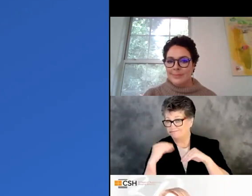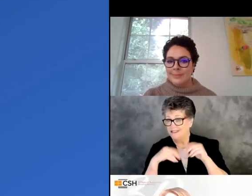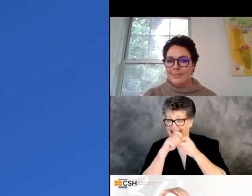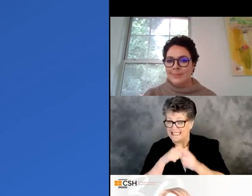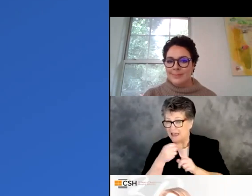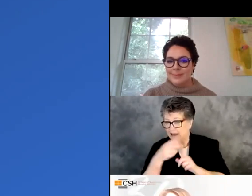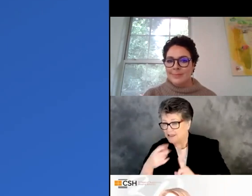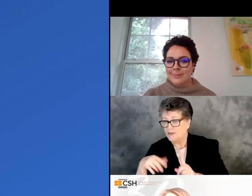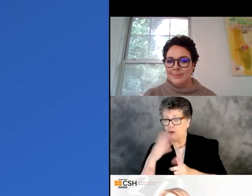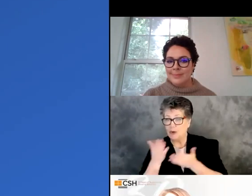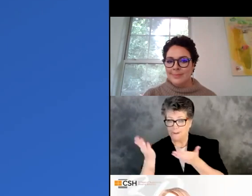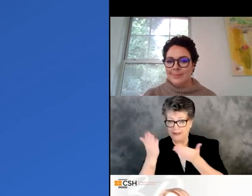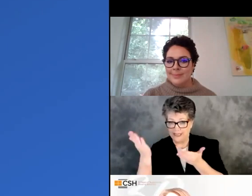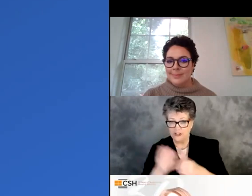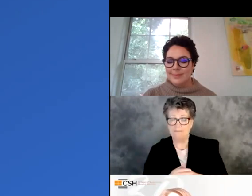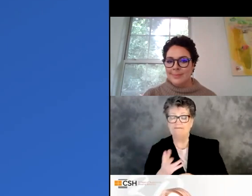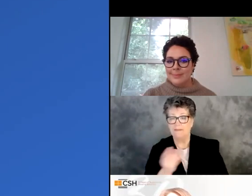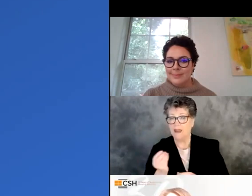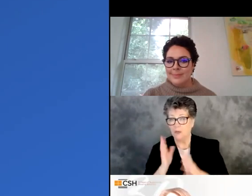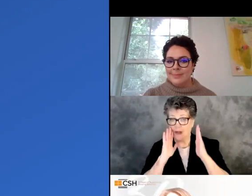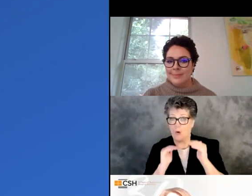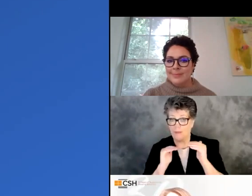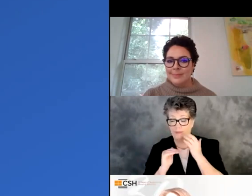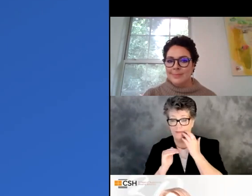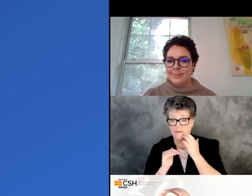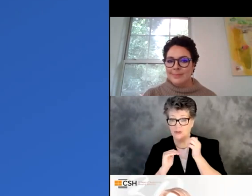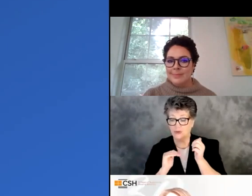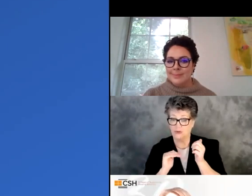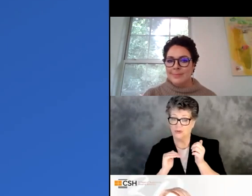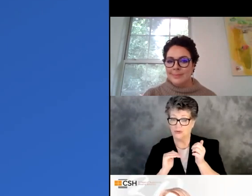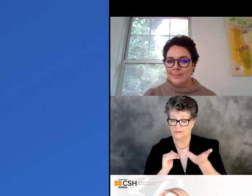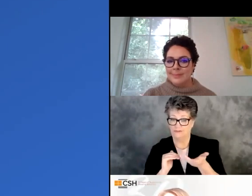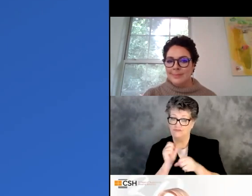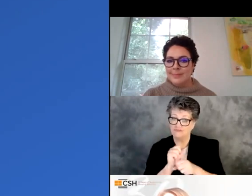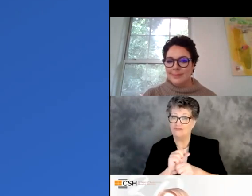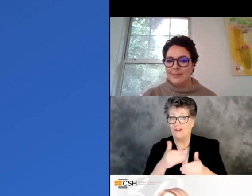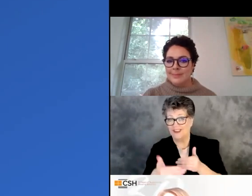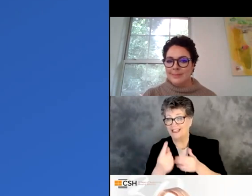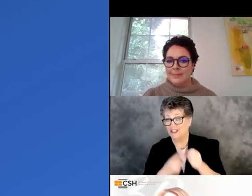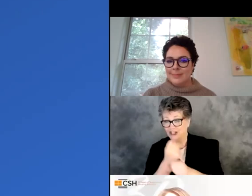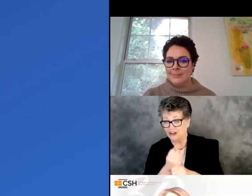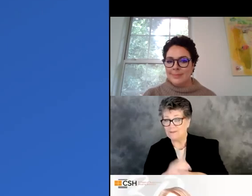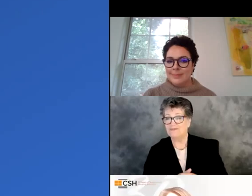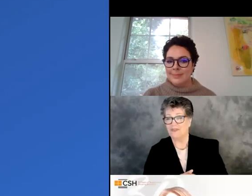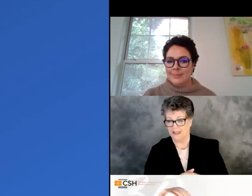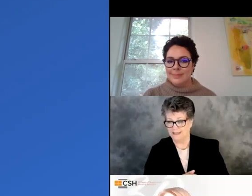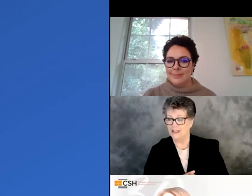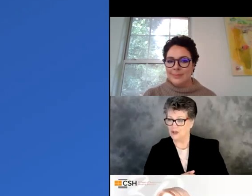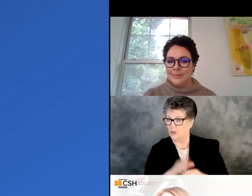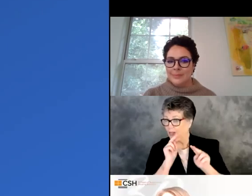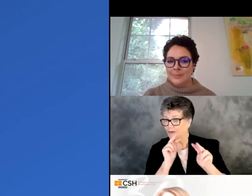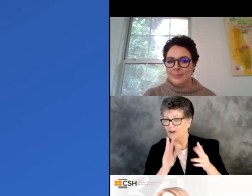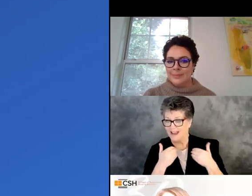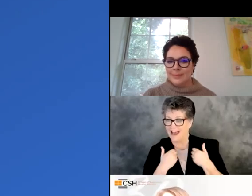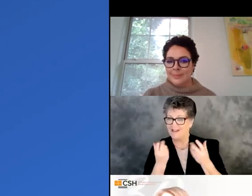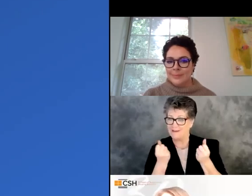into these recommendations, and we hope to pursue them over the next year or so. So we look forward to having